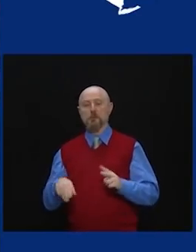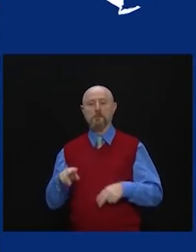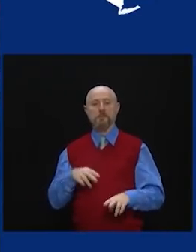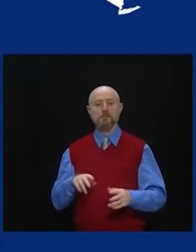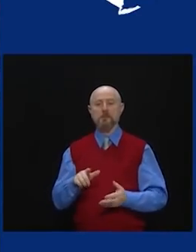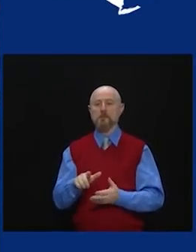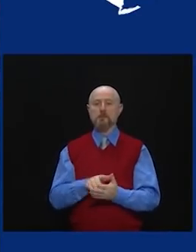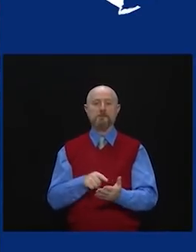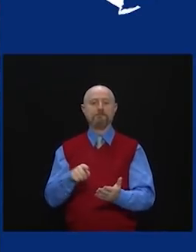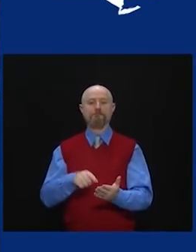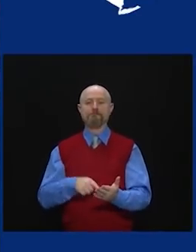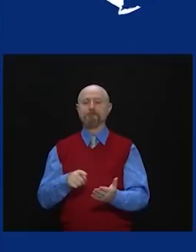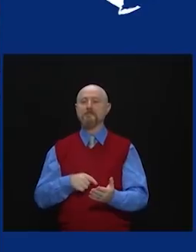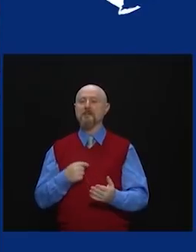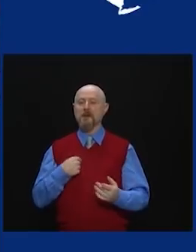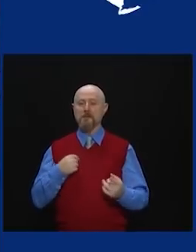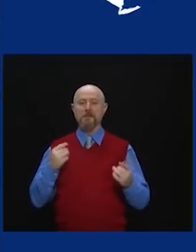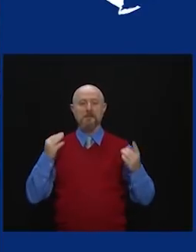that are out there.